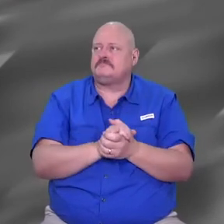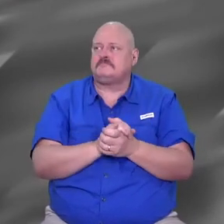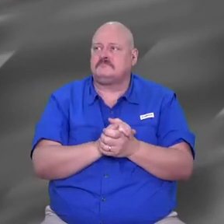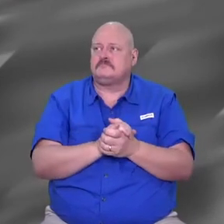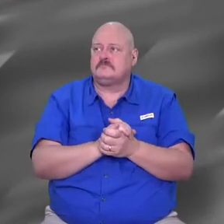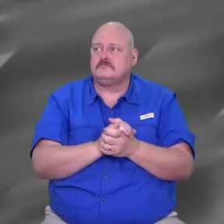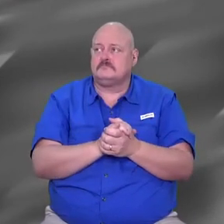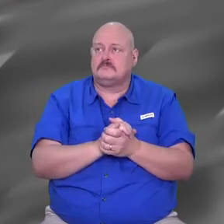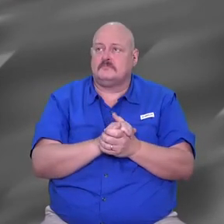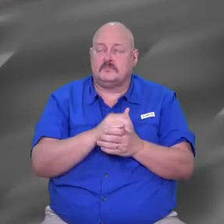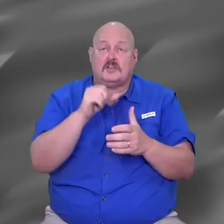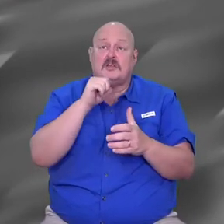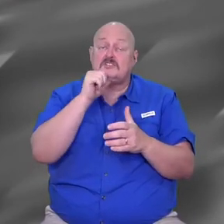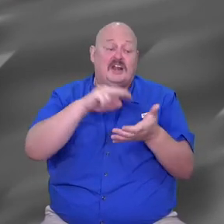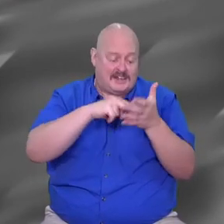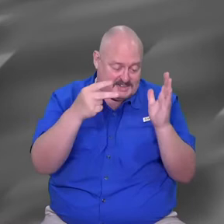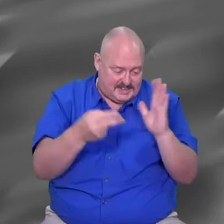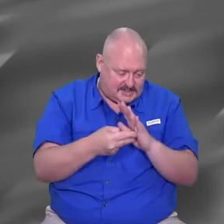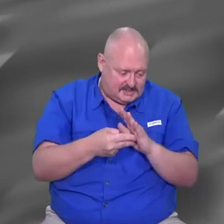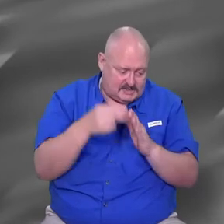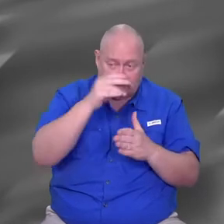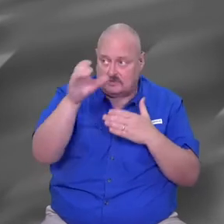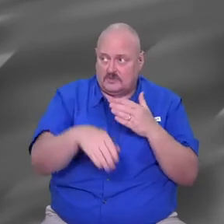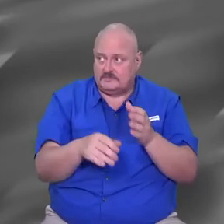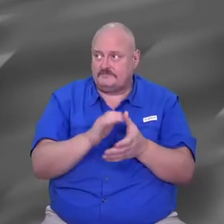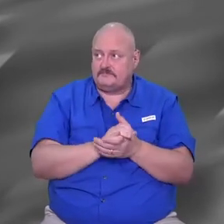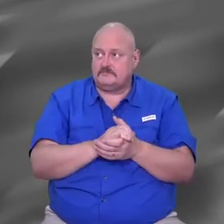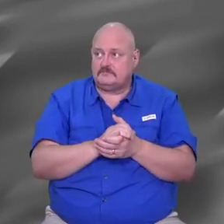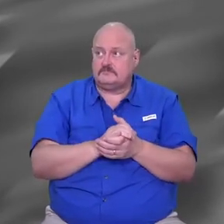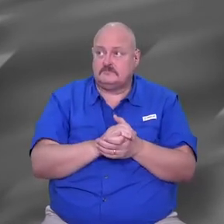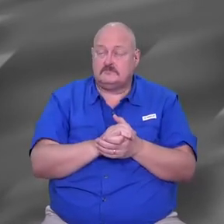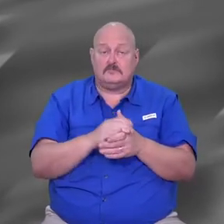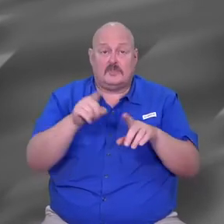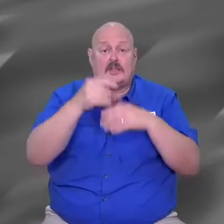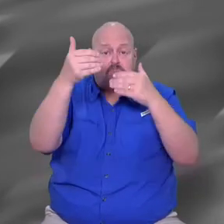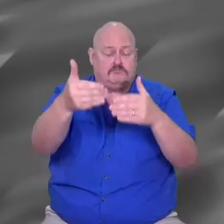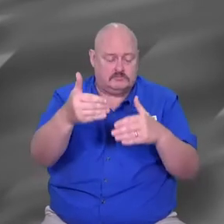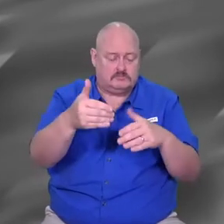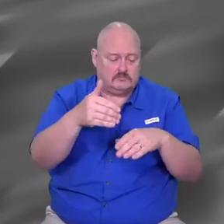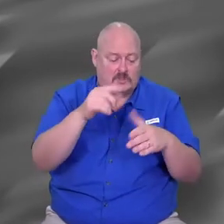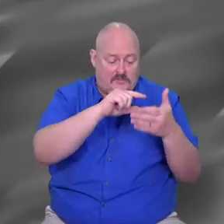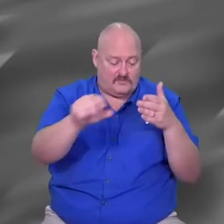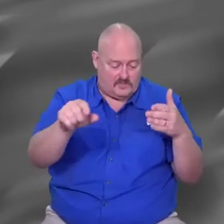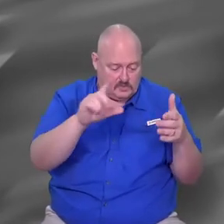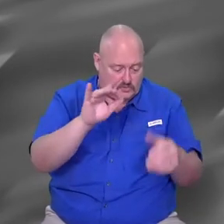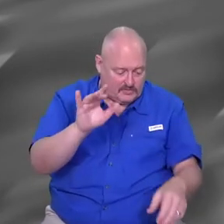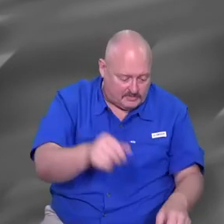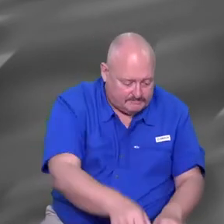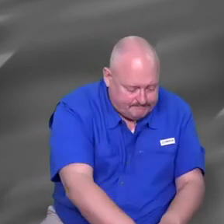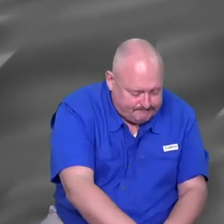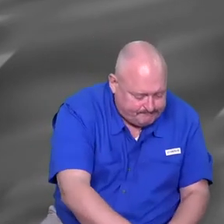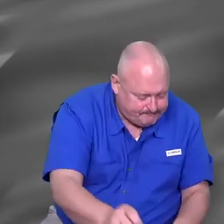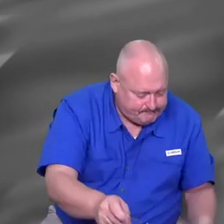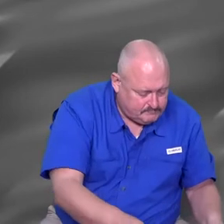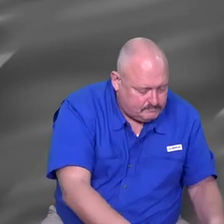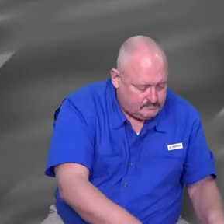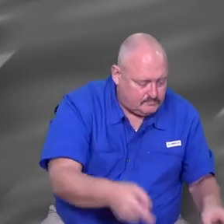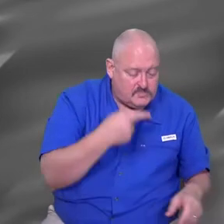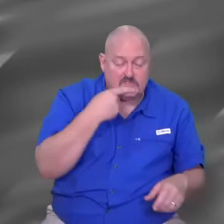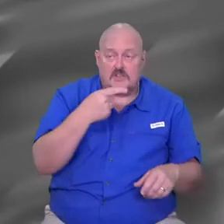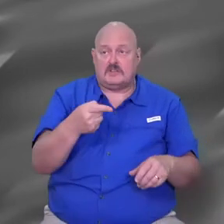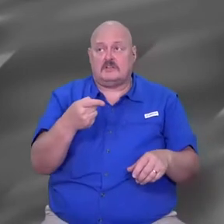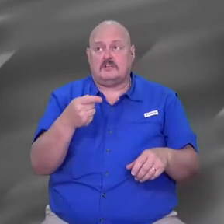It's the unintended consequence. As you move on, go down into verse 25. It says,